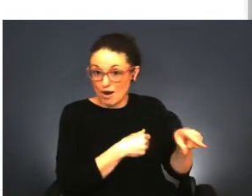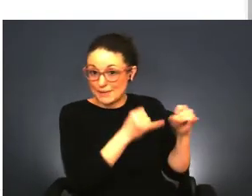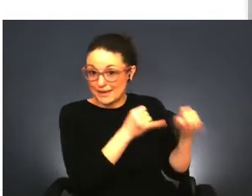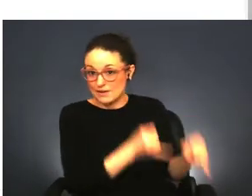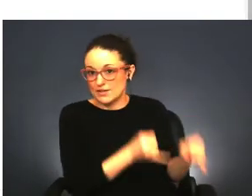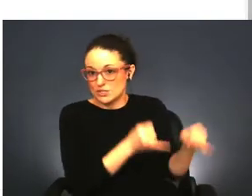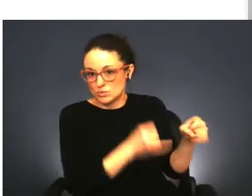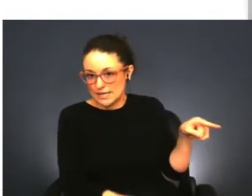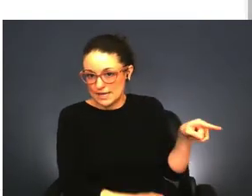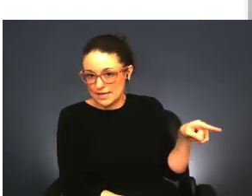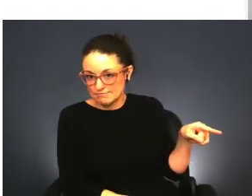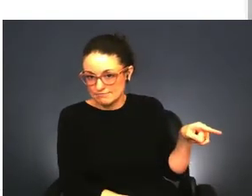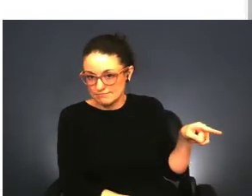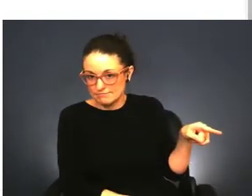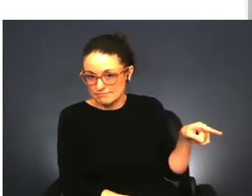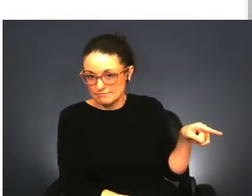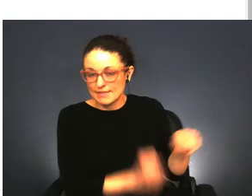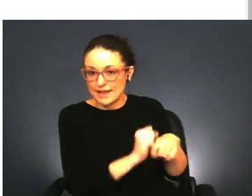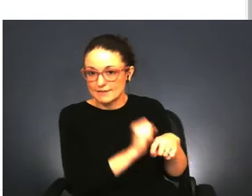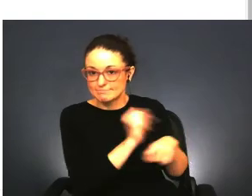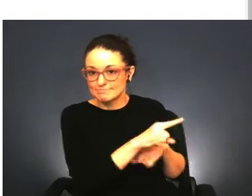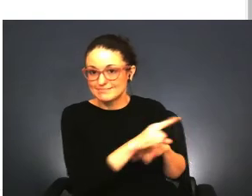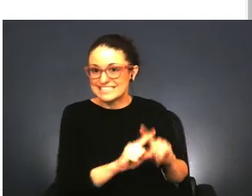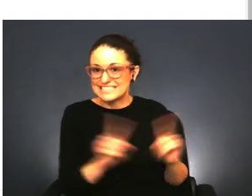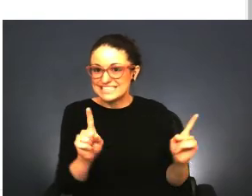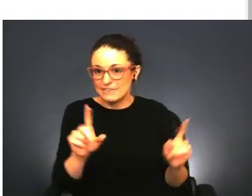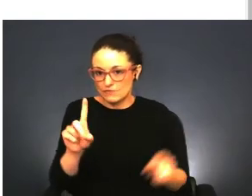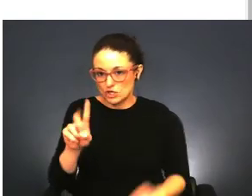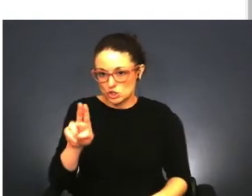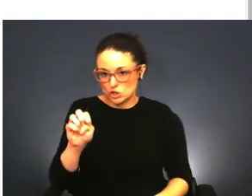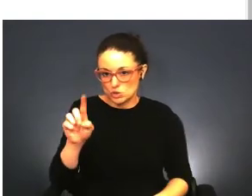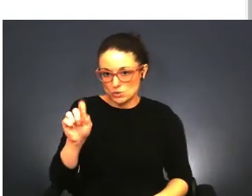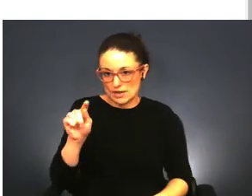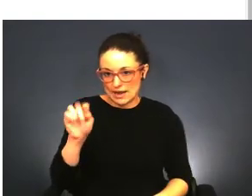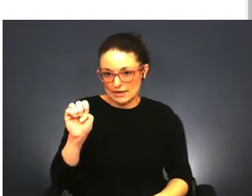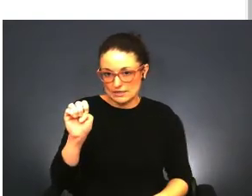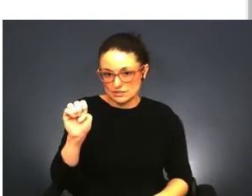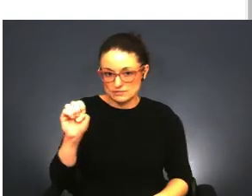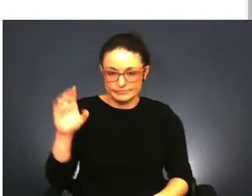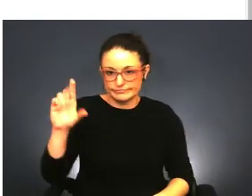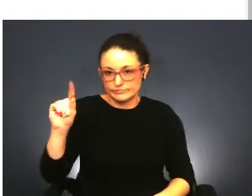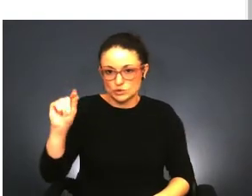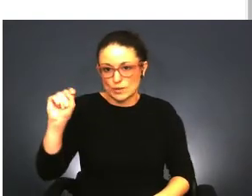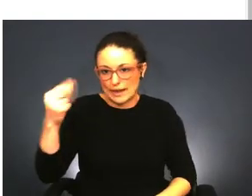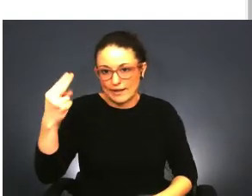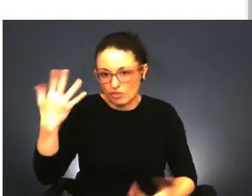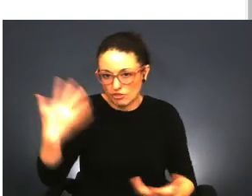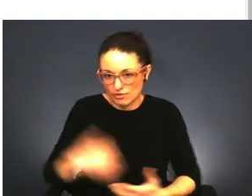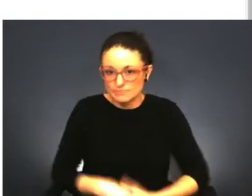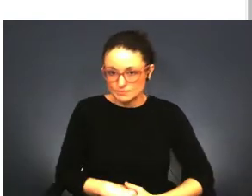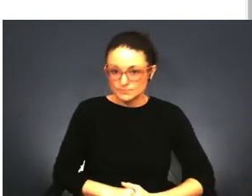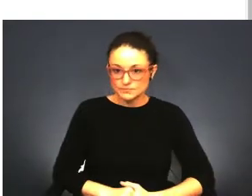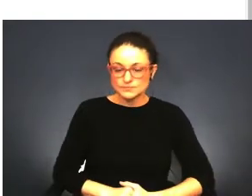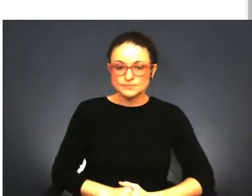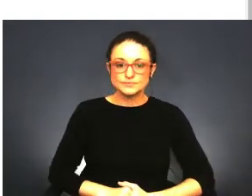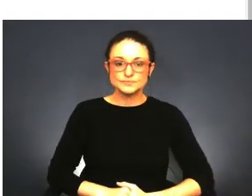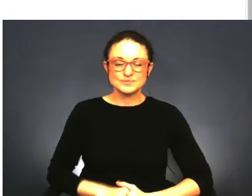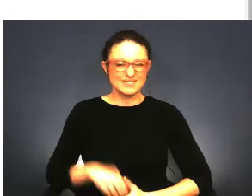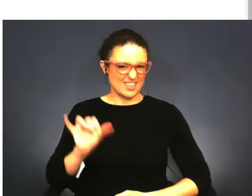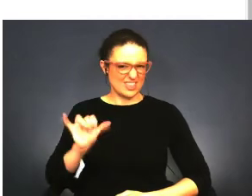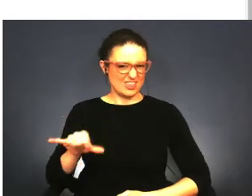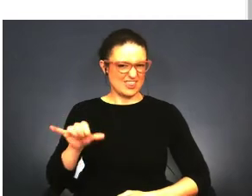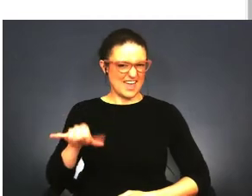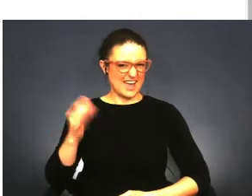individually and you can give her a different due date on the 20th. Okay, so that's why you